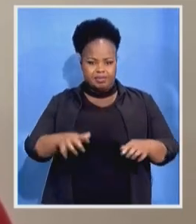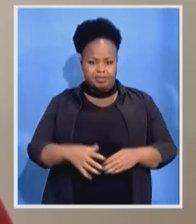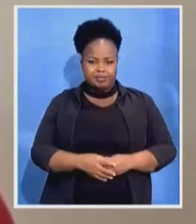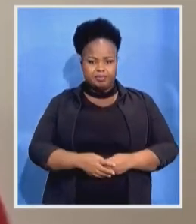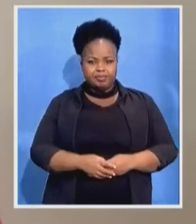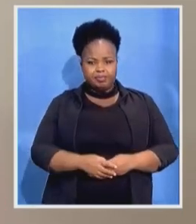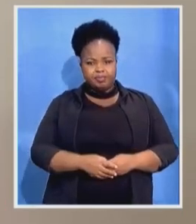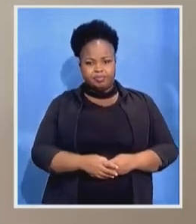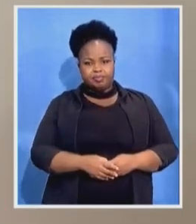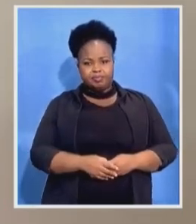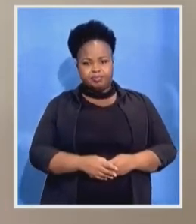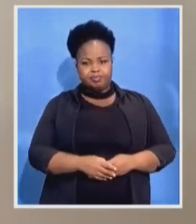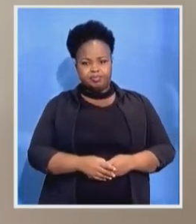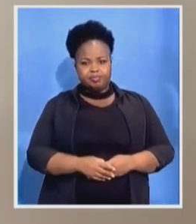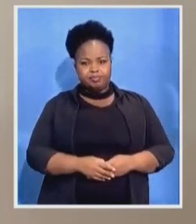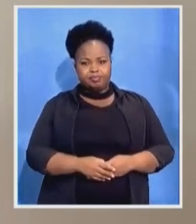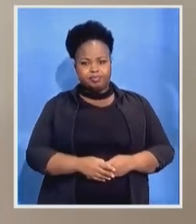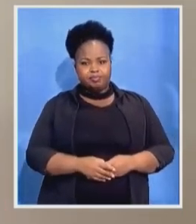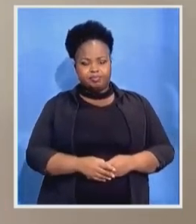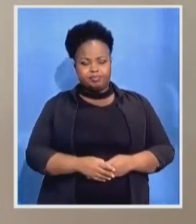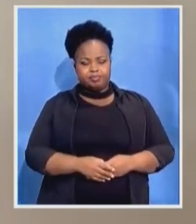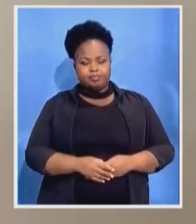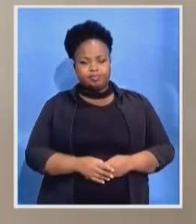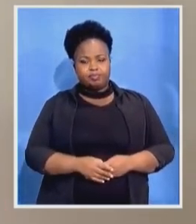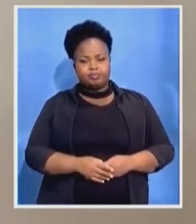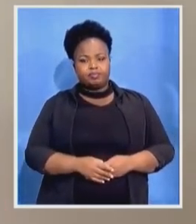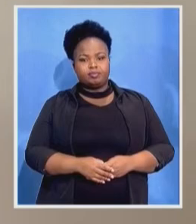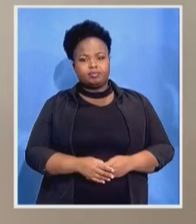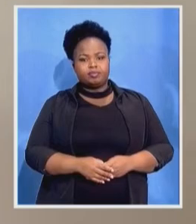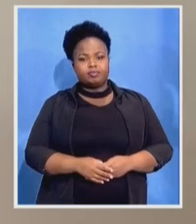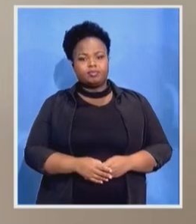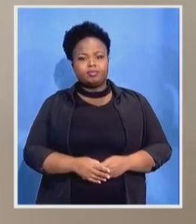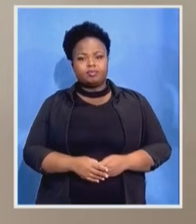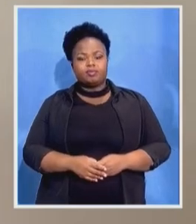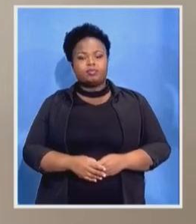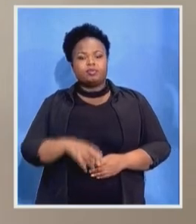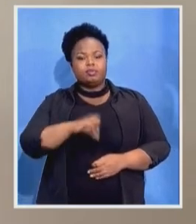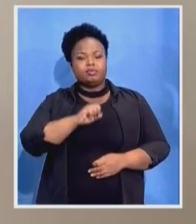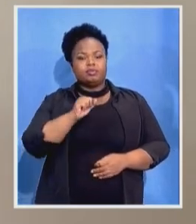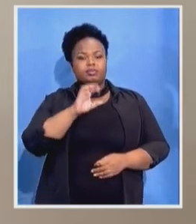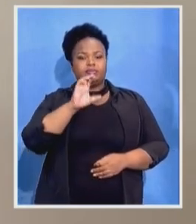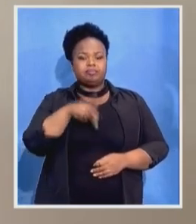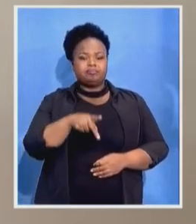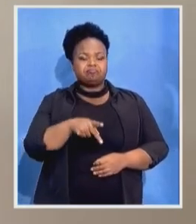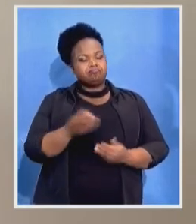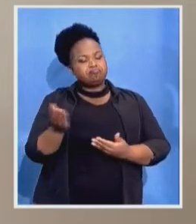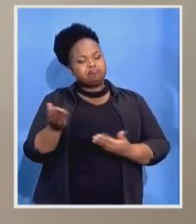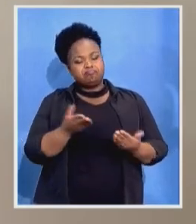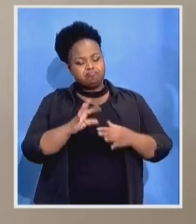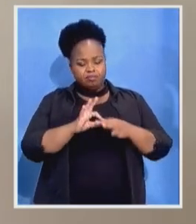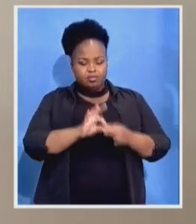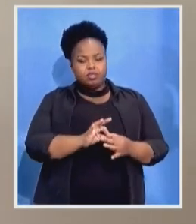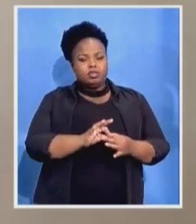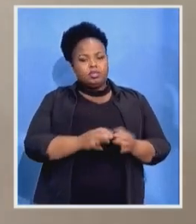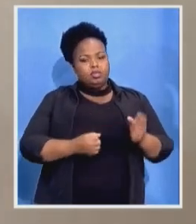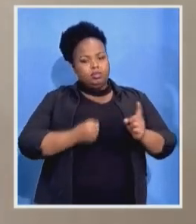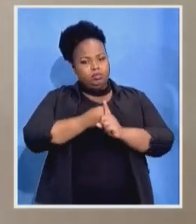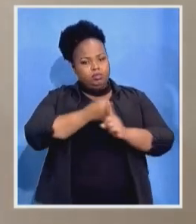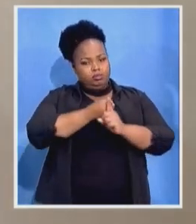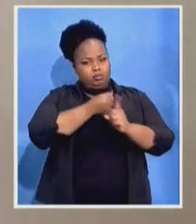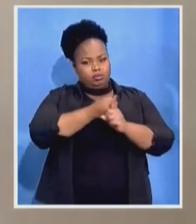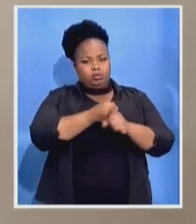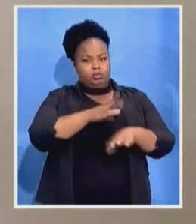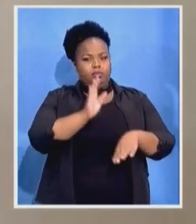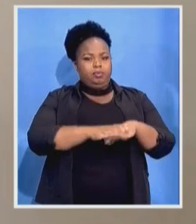illnesses. The SACP welcomes and commits to actively support the festive season measures announced